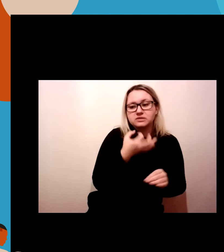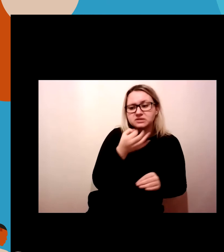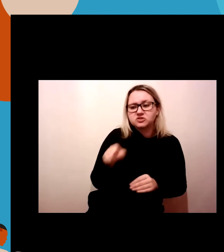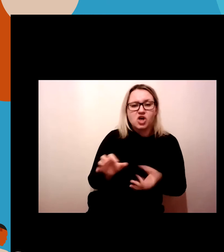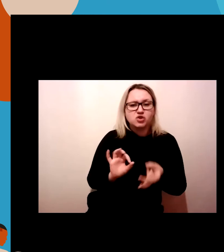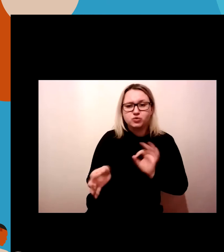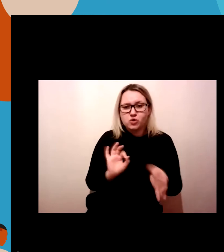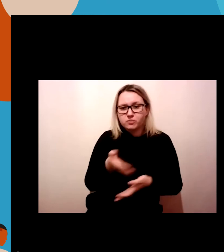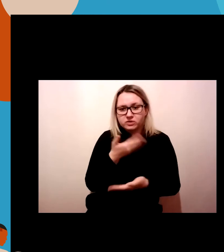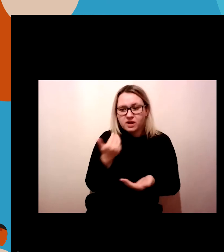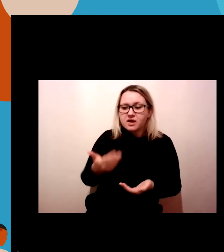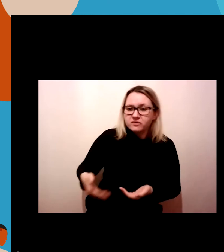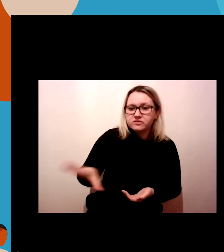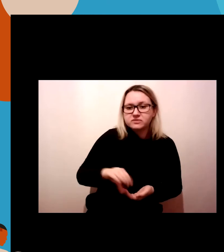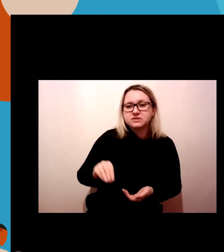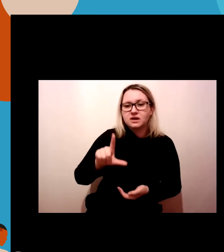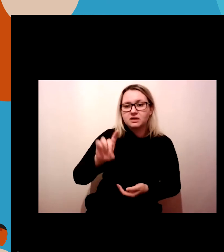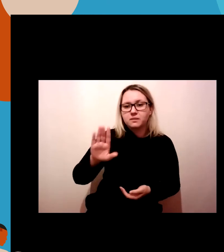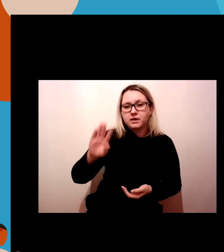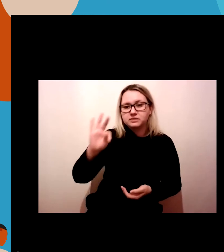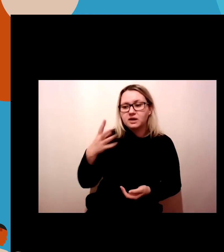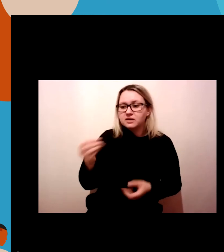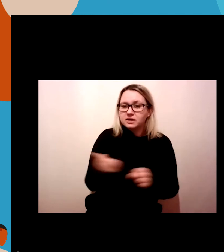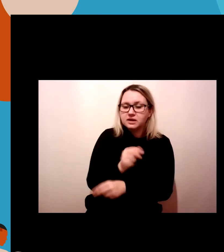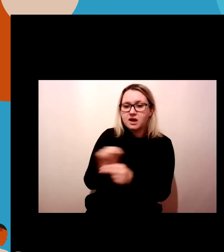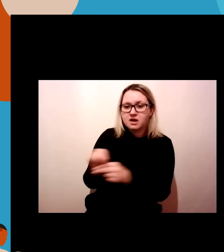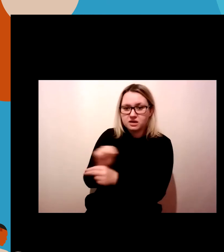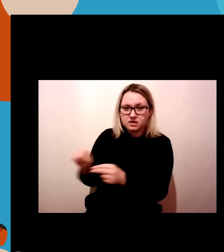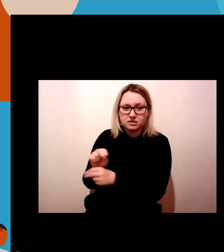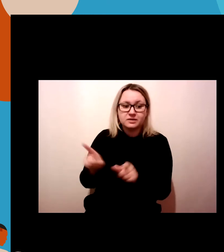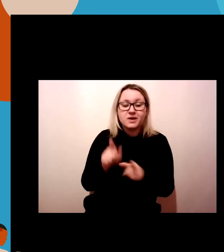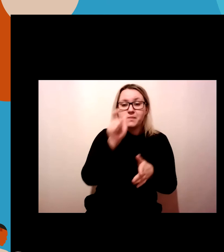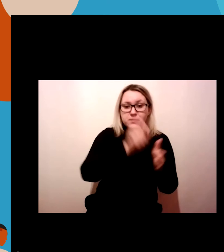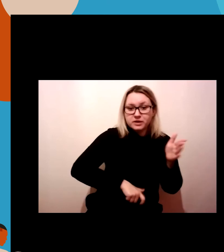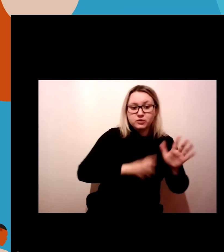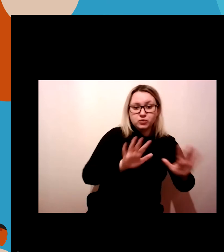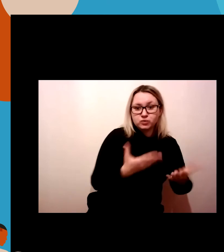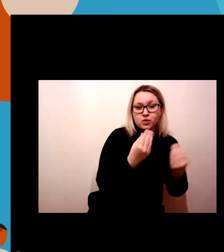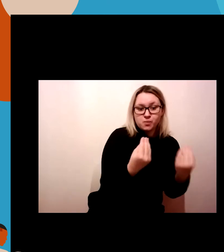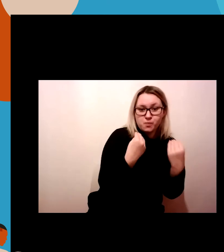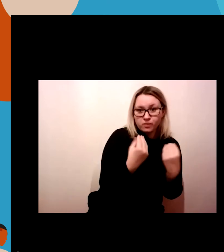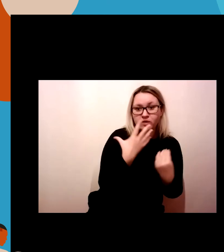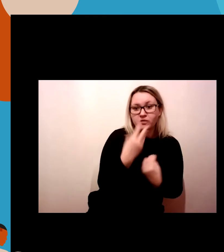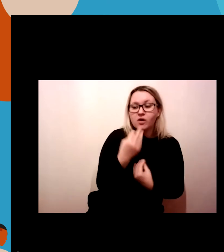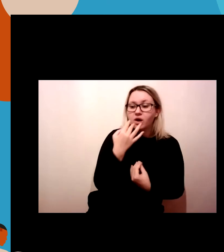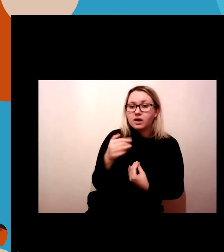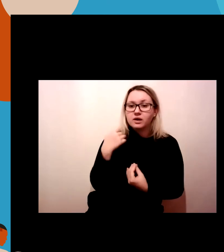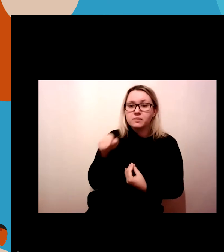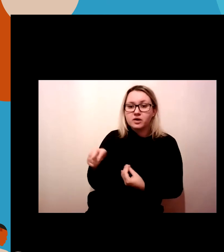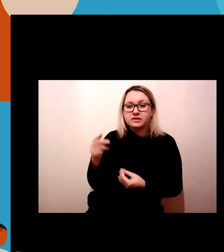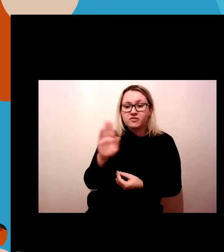because sometimes teachers say this is not normal, all LGBT people have to